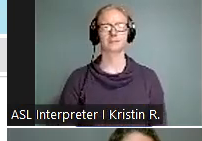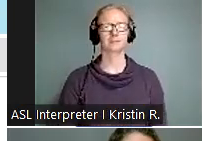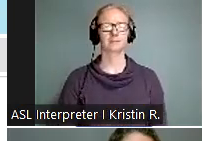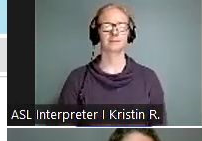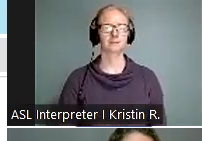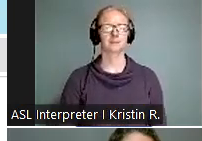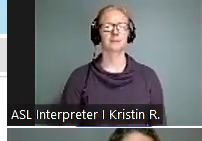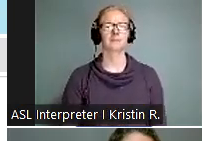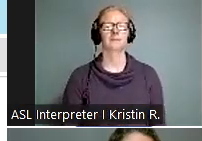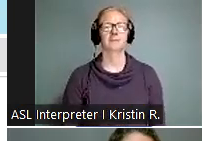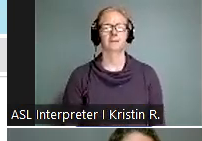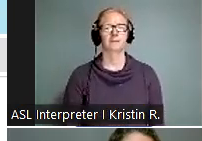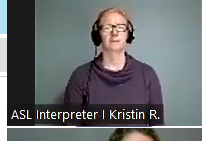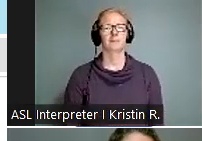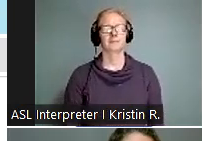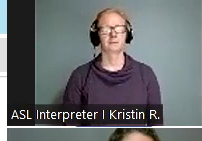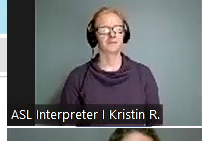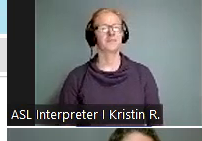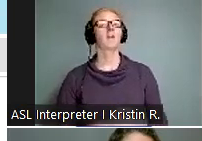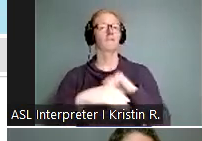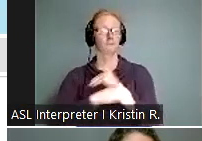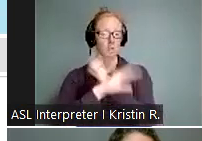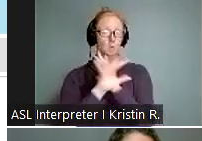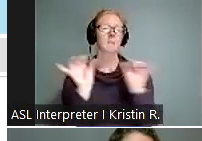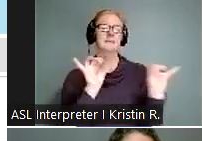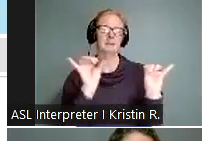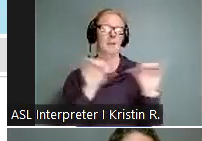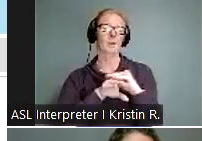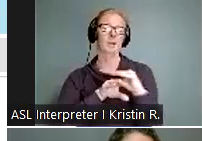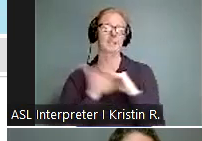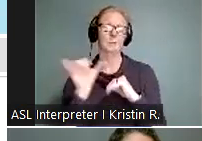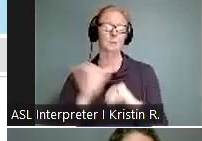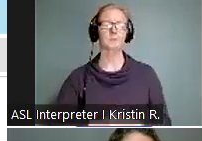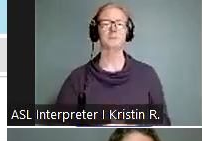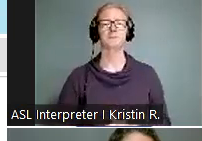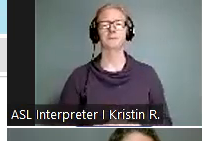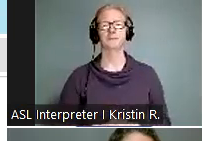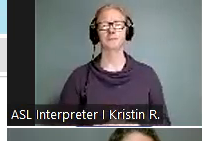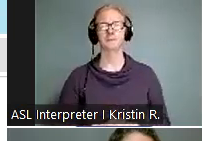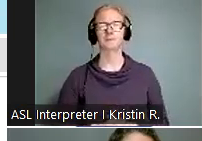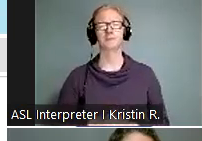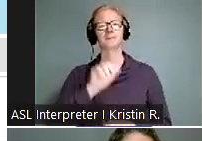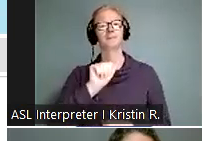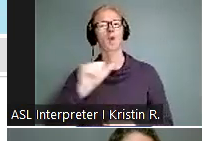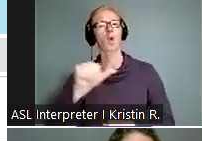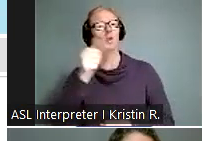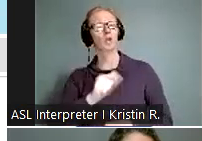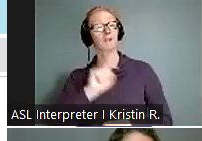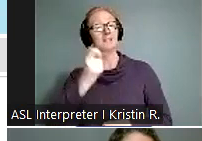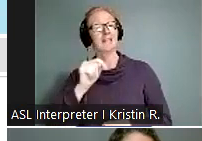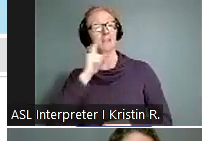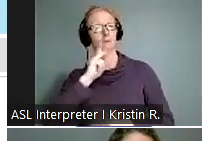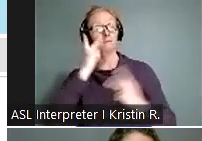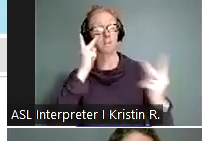We have very similar ones for virtual events. Having alt text for visuals,